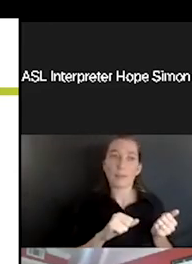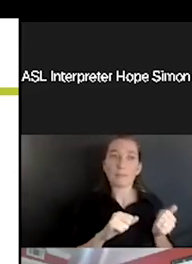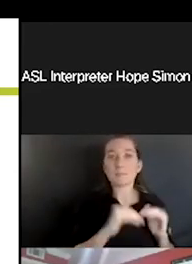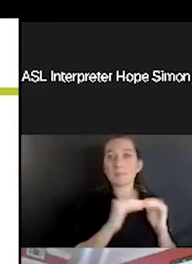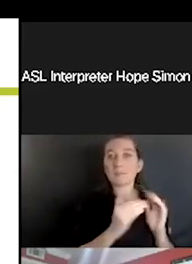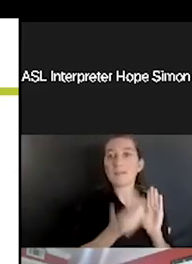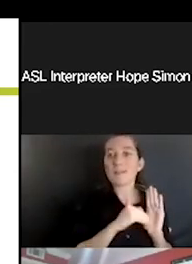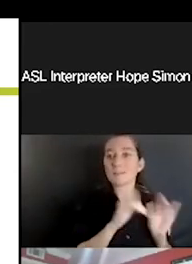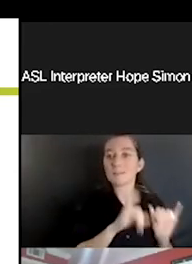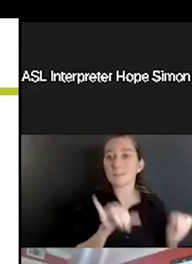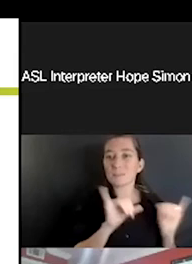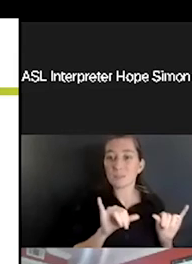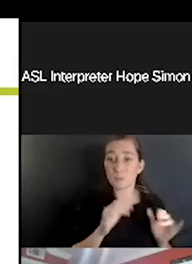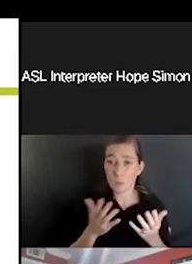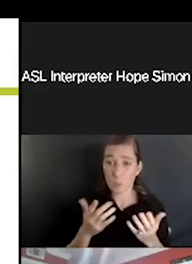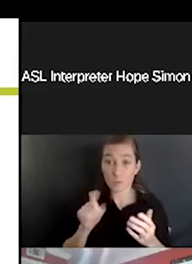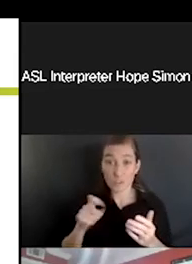into one of those buildings?